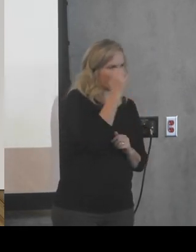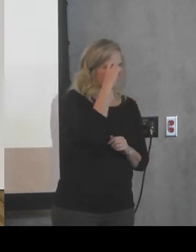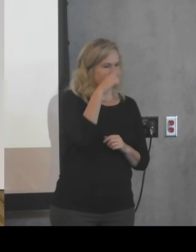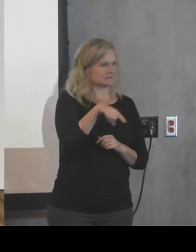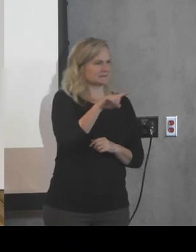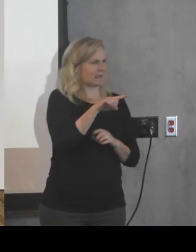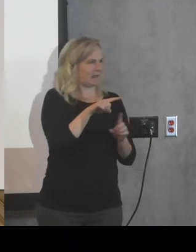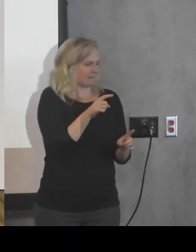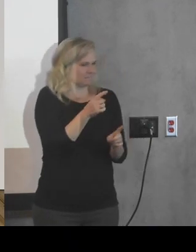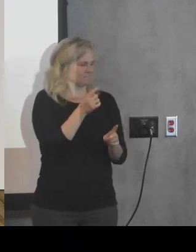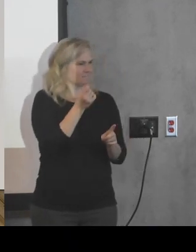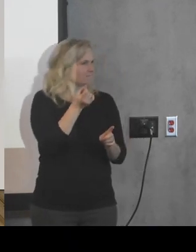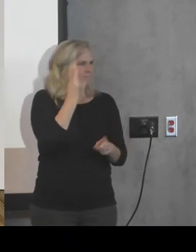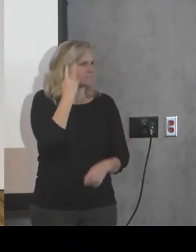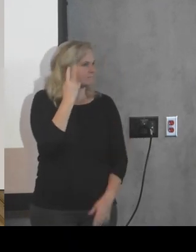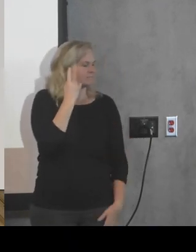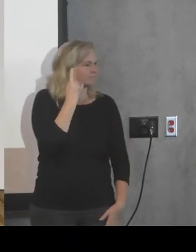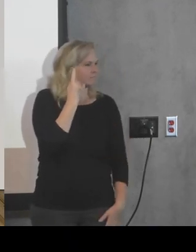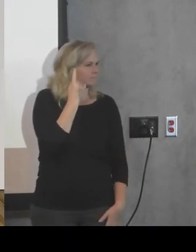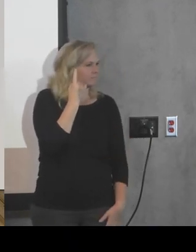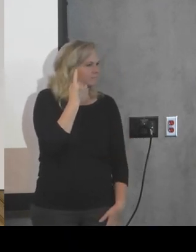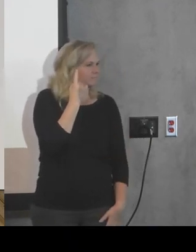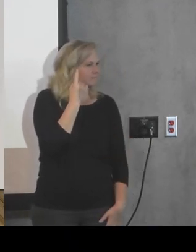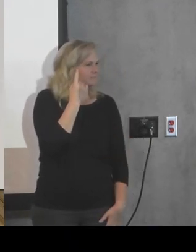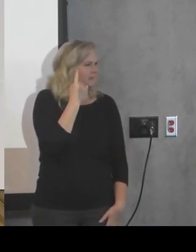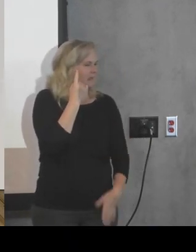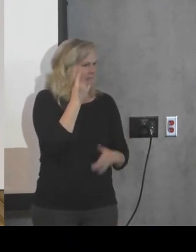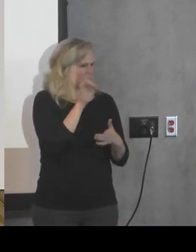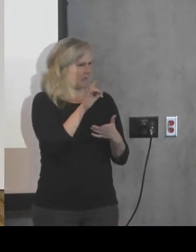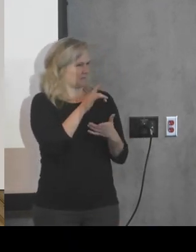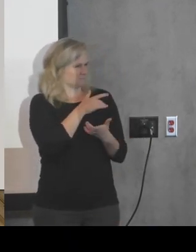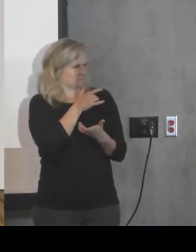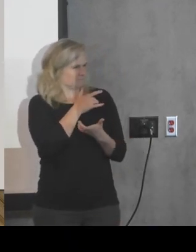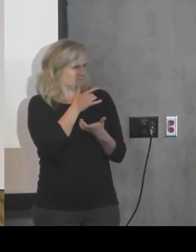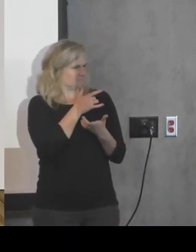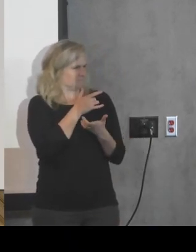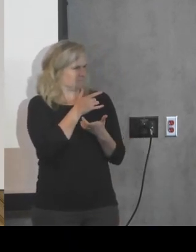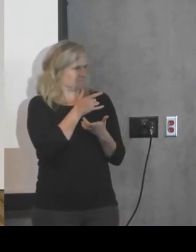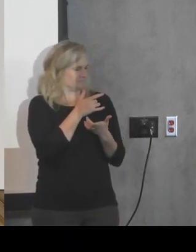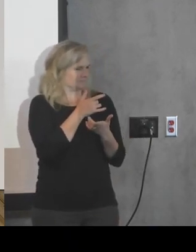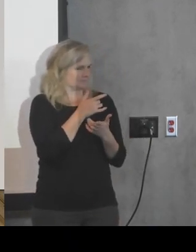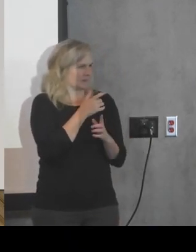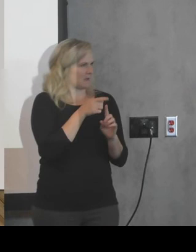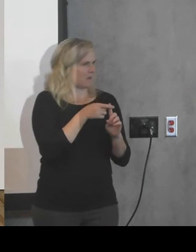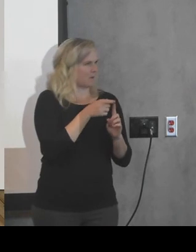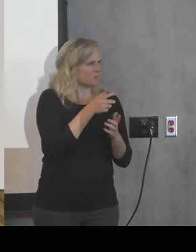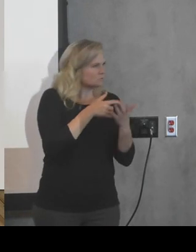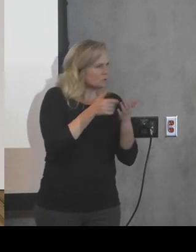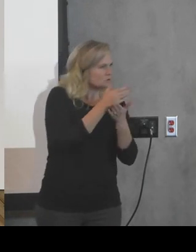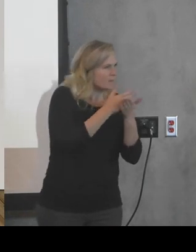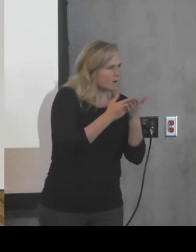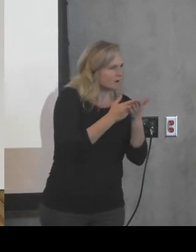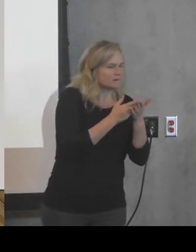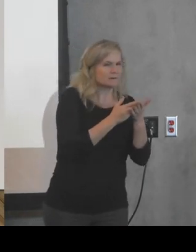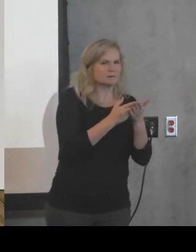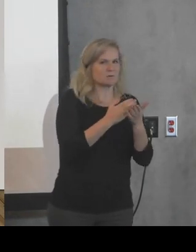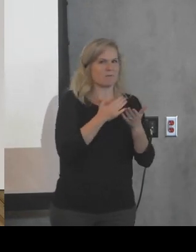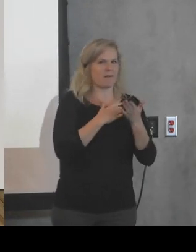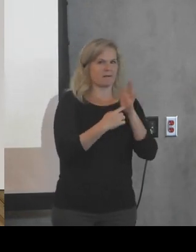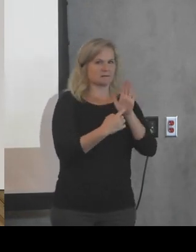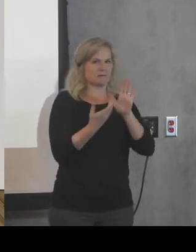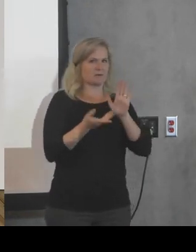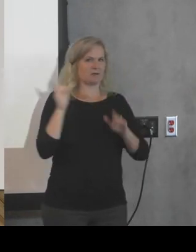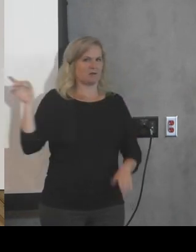don't understand the nuance of the social piece of fiction. So my example here